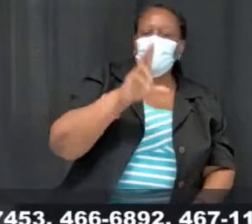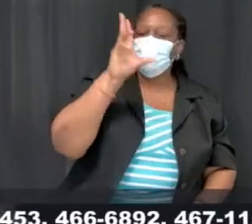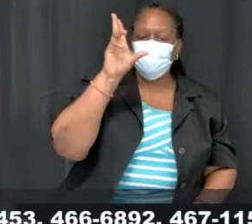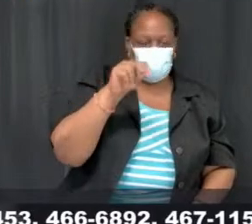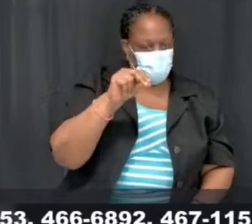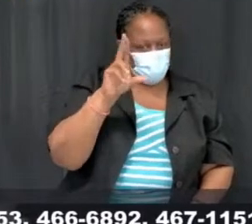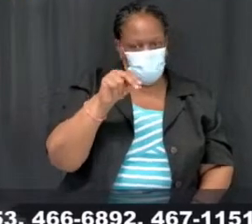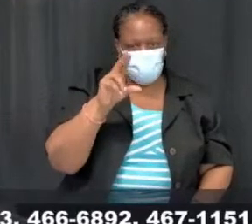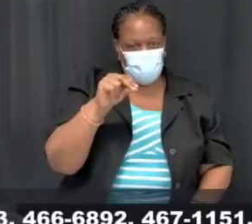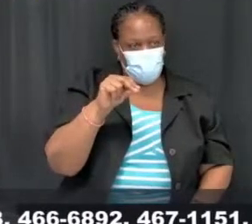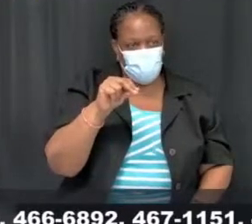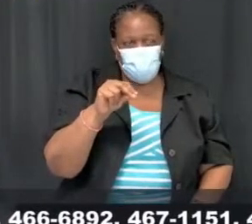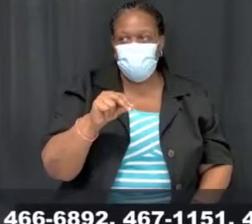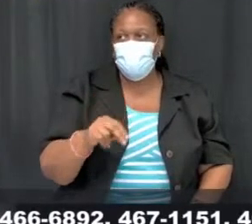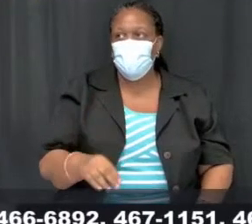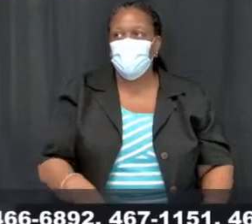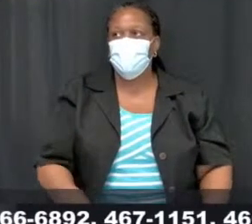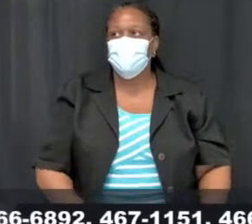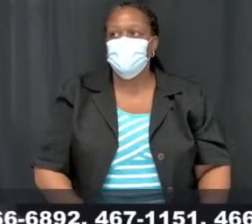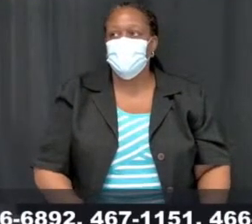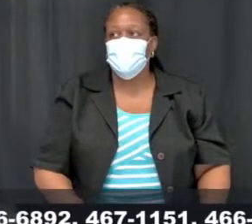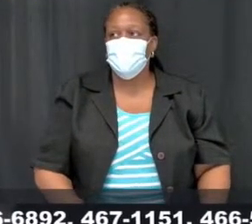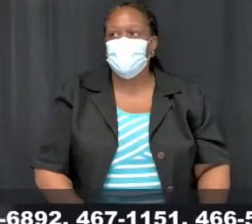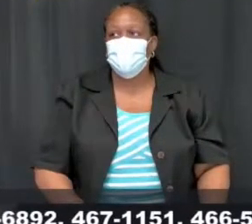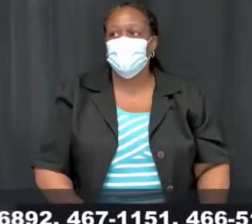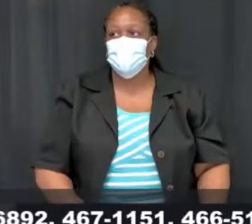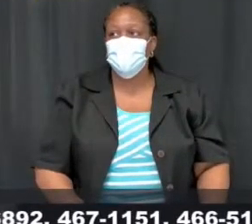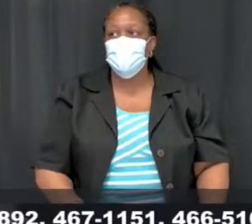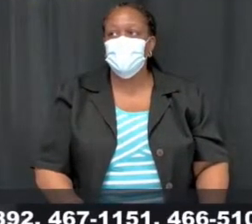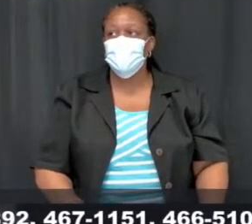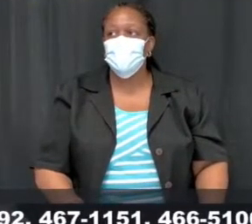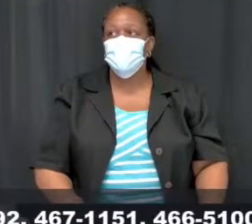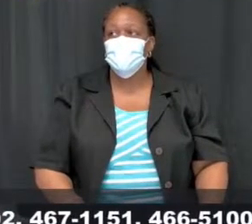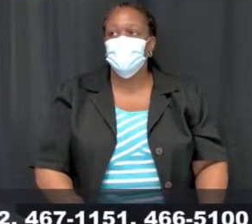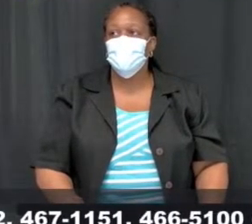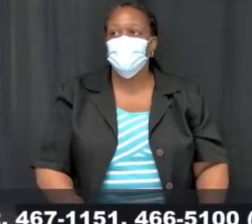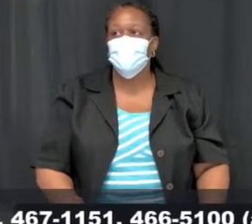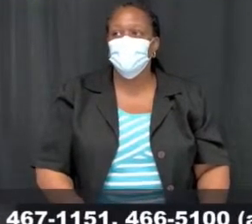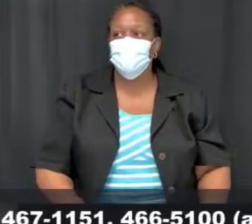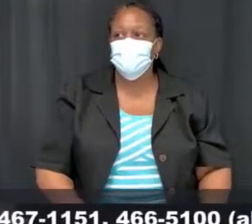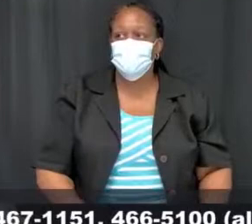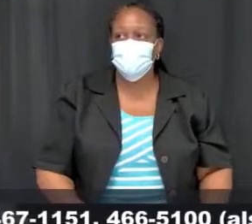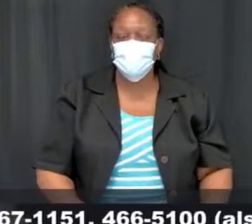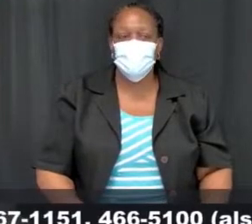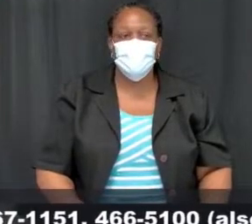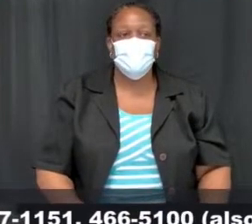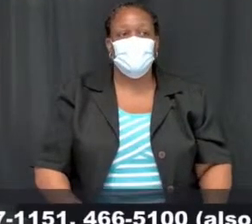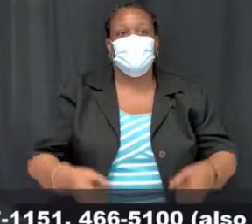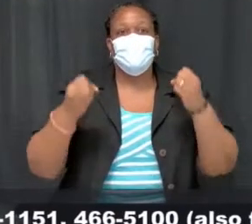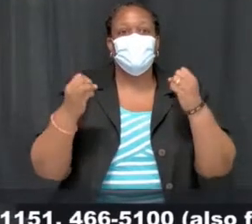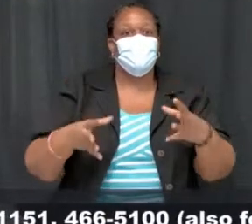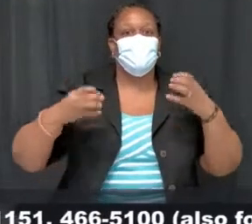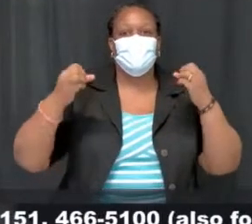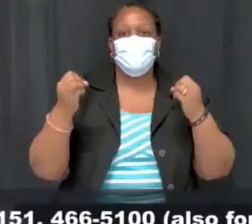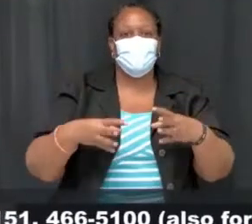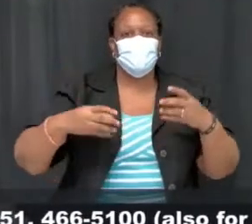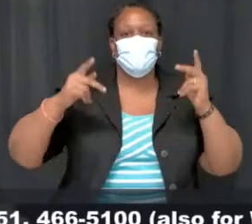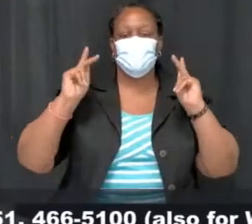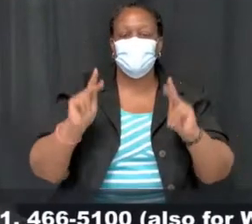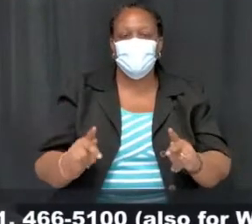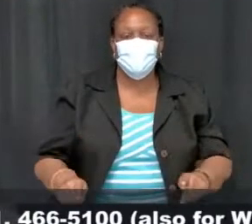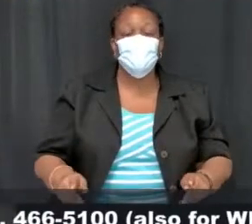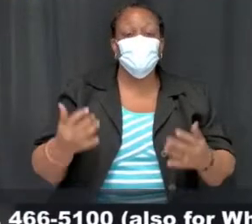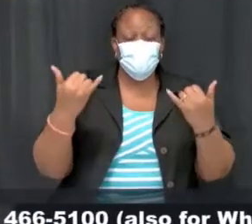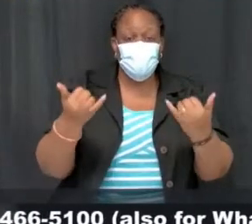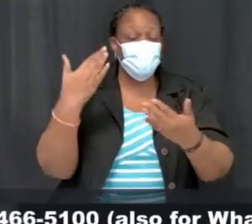made public, we have received, actually the applications have gone up by almost 100%, meaning that once ago we